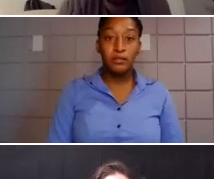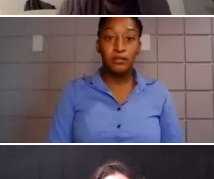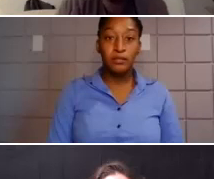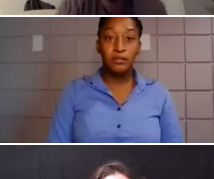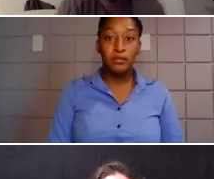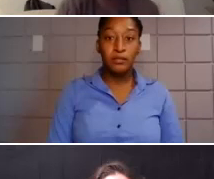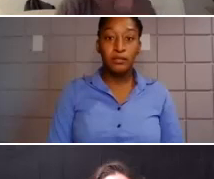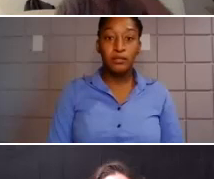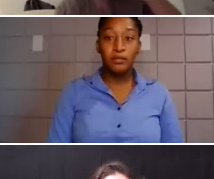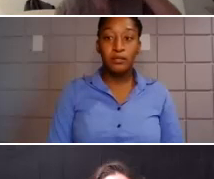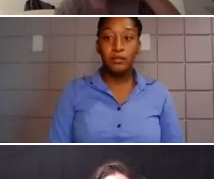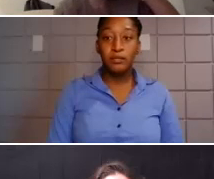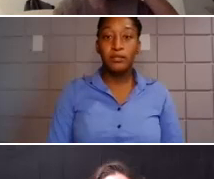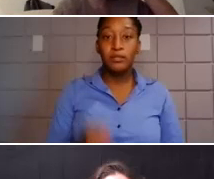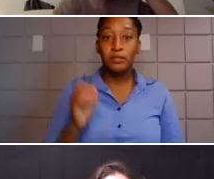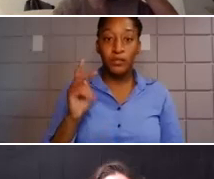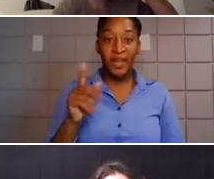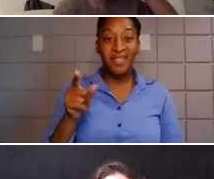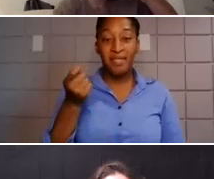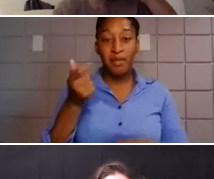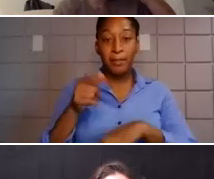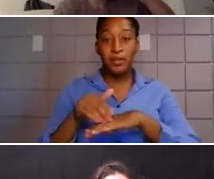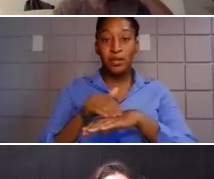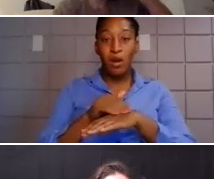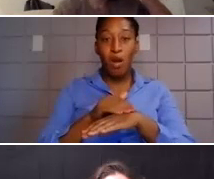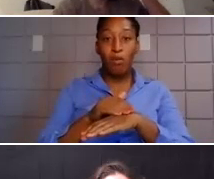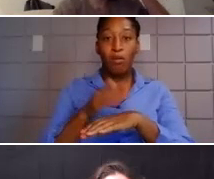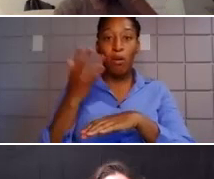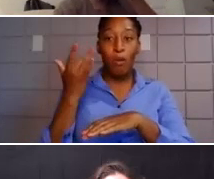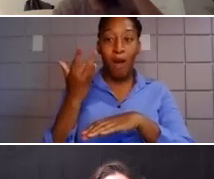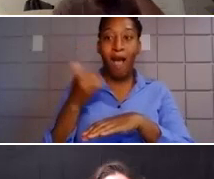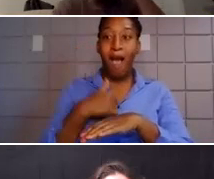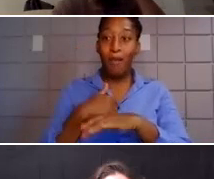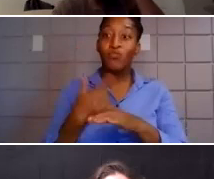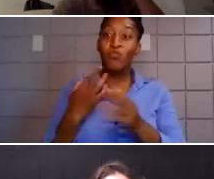Okay, it would go a little bit slow because I'm anxious for it to open.